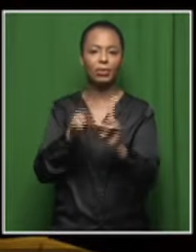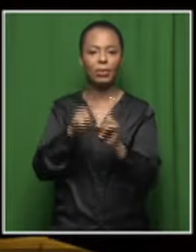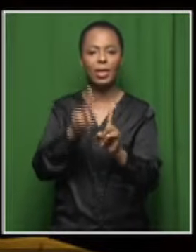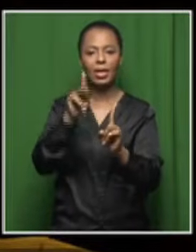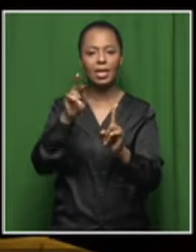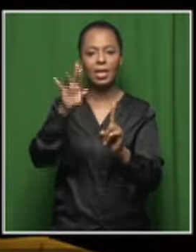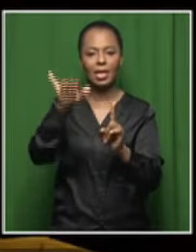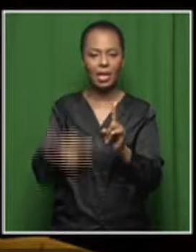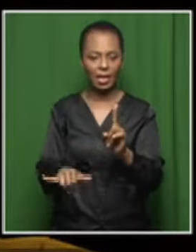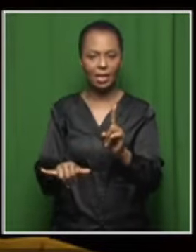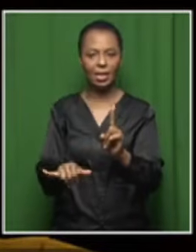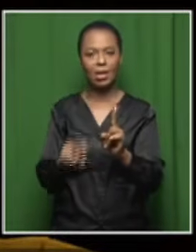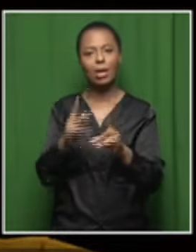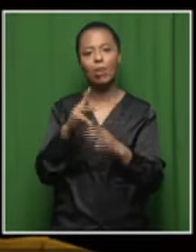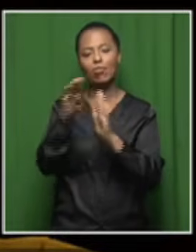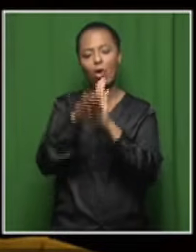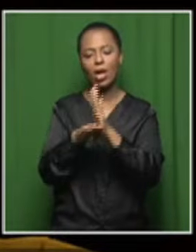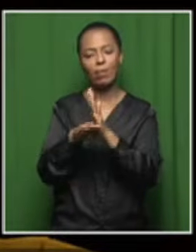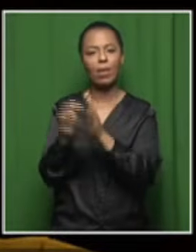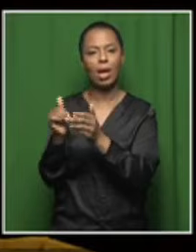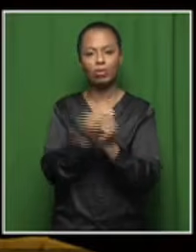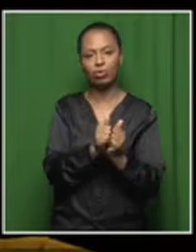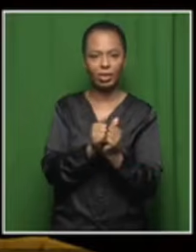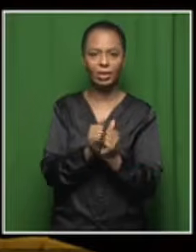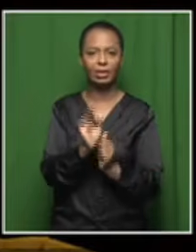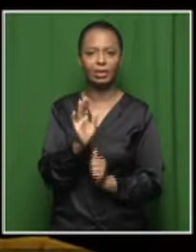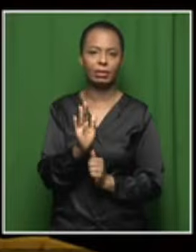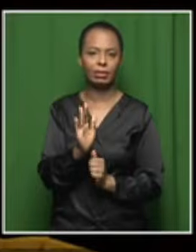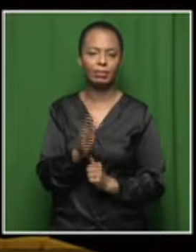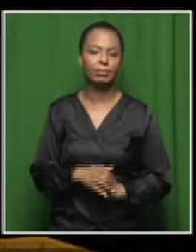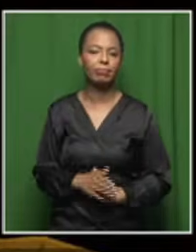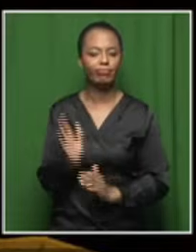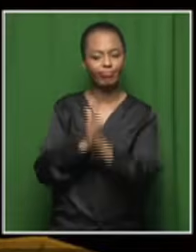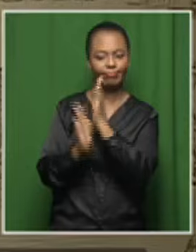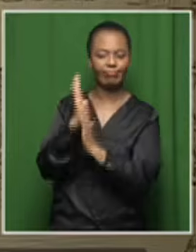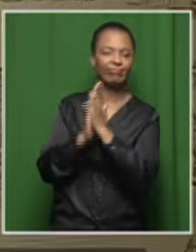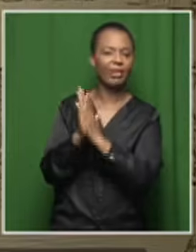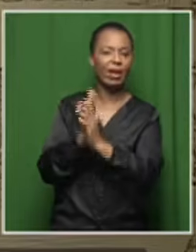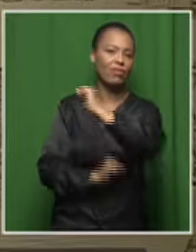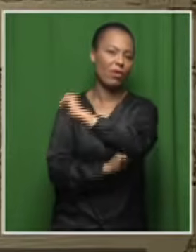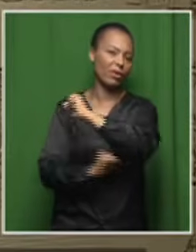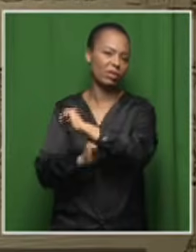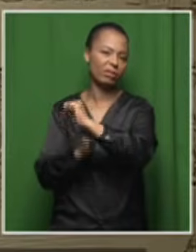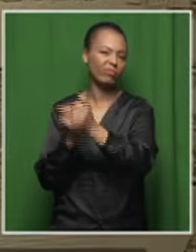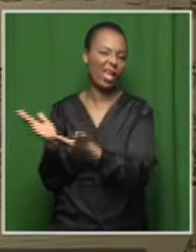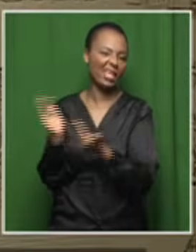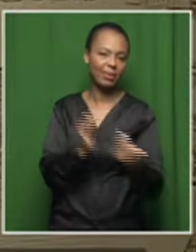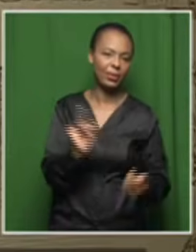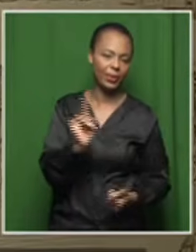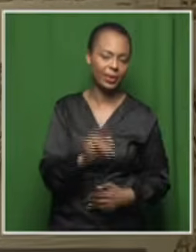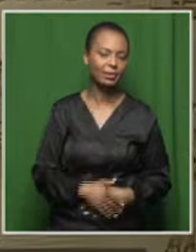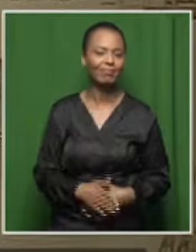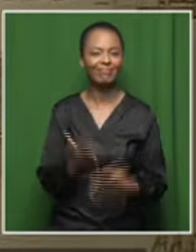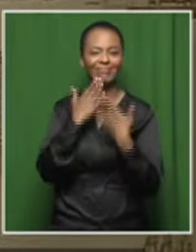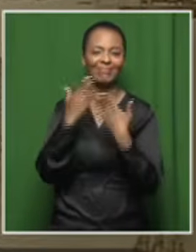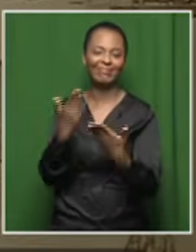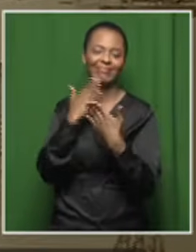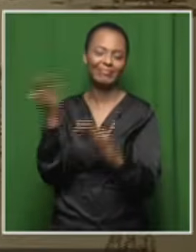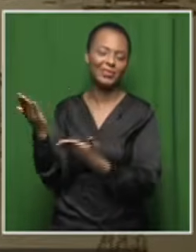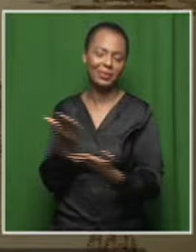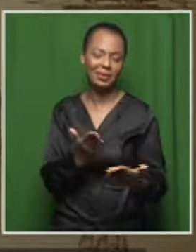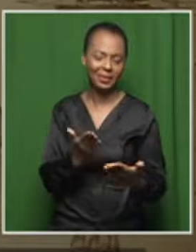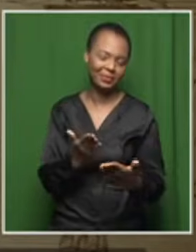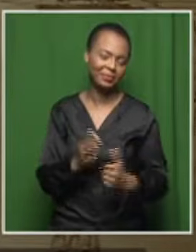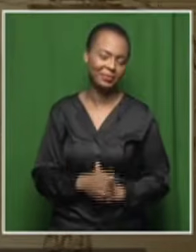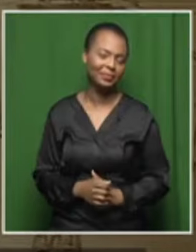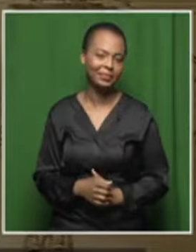program's associate. Perhaps to tell us a little bit more and what else we can expect from the foundation. So on that note, Kaylee, welcome and thank you so much for joining us here on the SABC at this